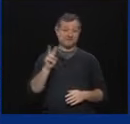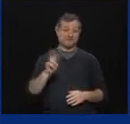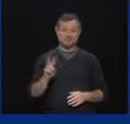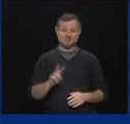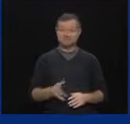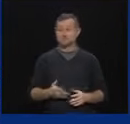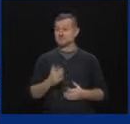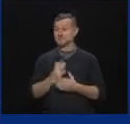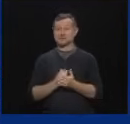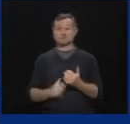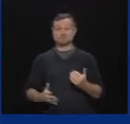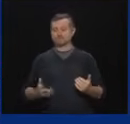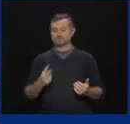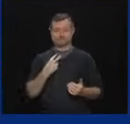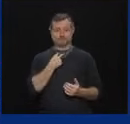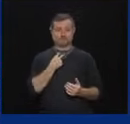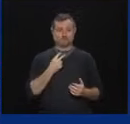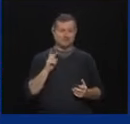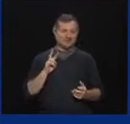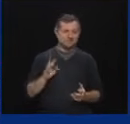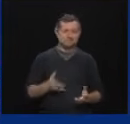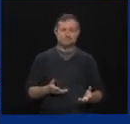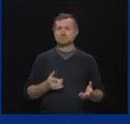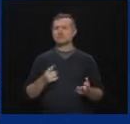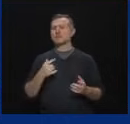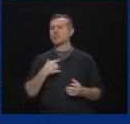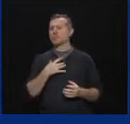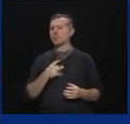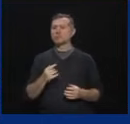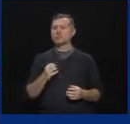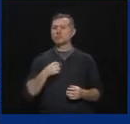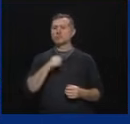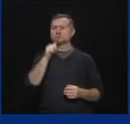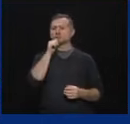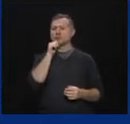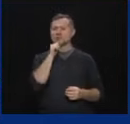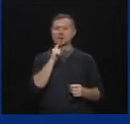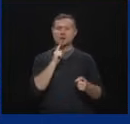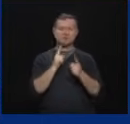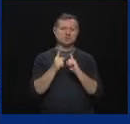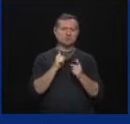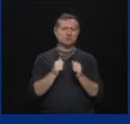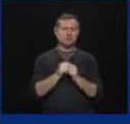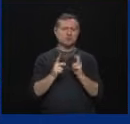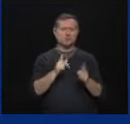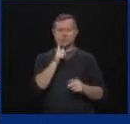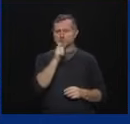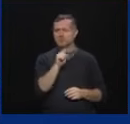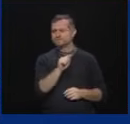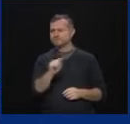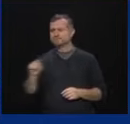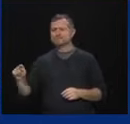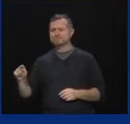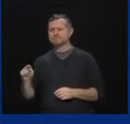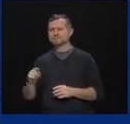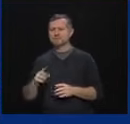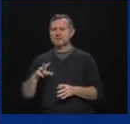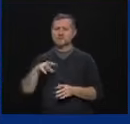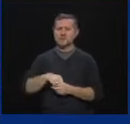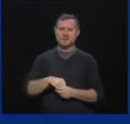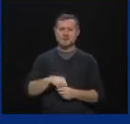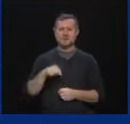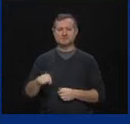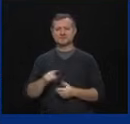this time. So I'd like to have private conversations with many of the people affected. I know this is the 50th anniversary week of the trials. They